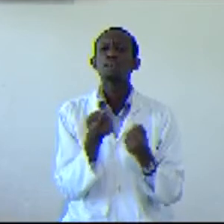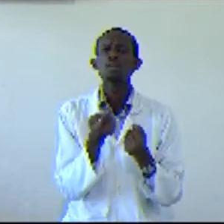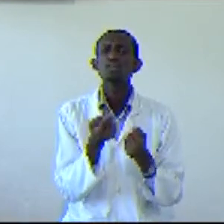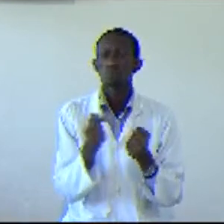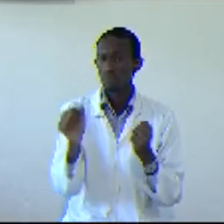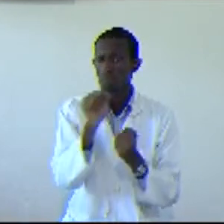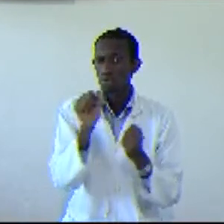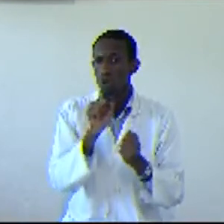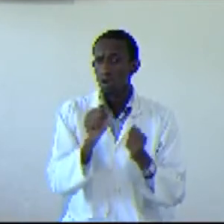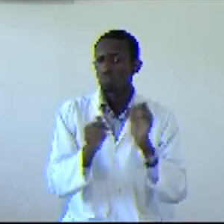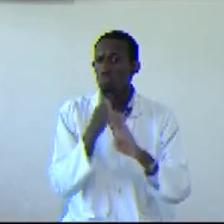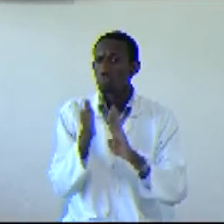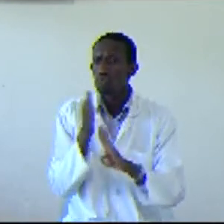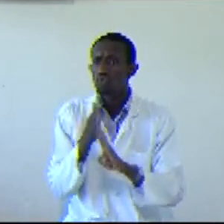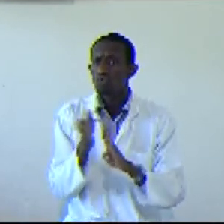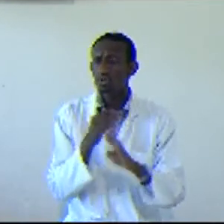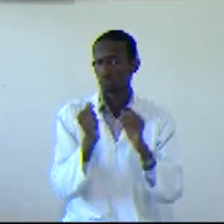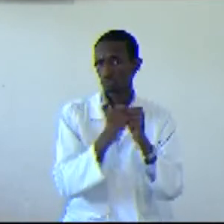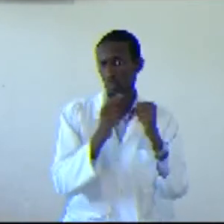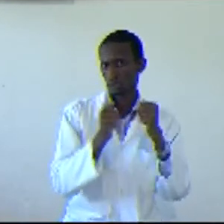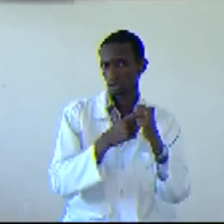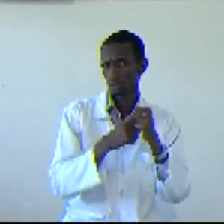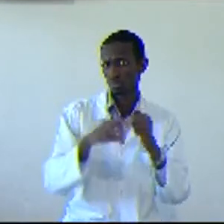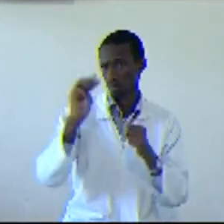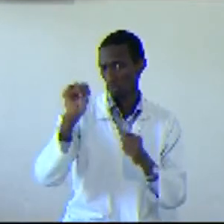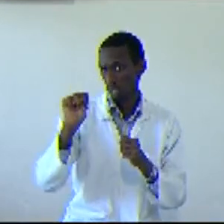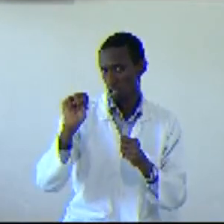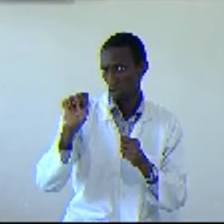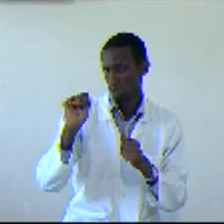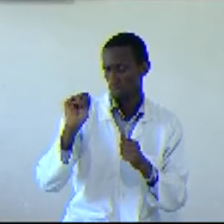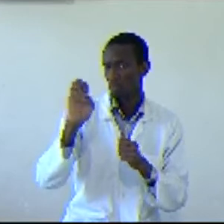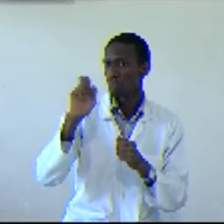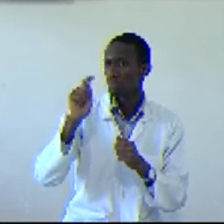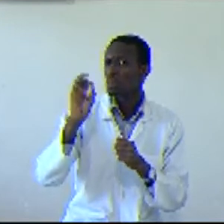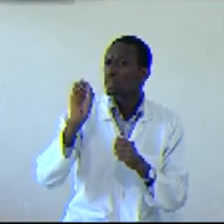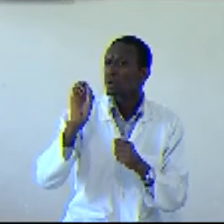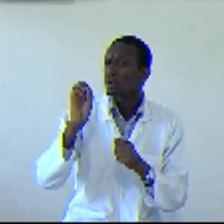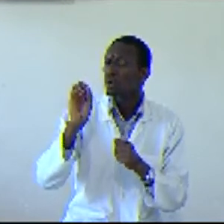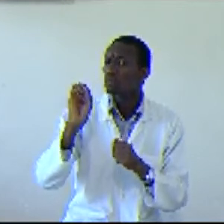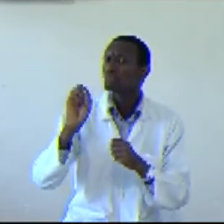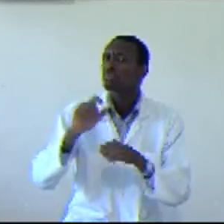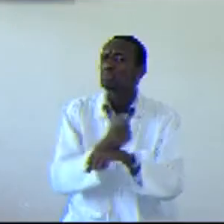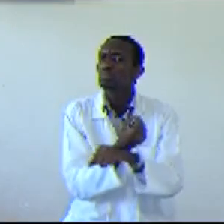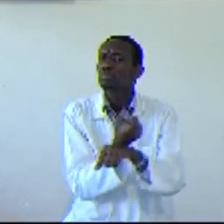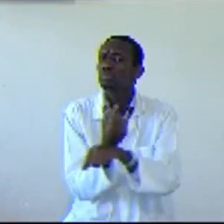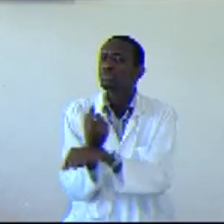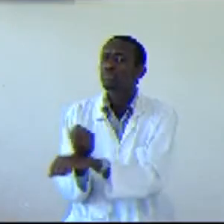of this car is 16 meters per second, okay? So you have the mass